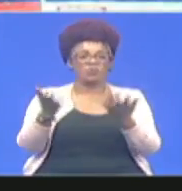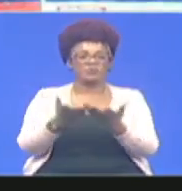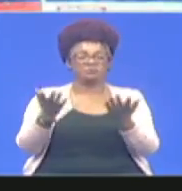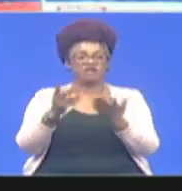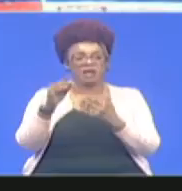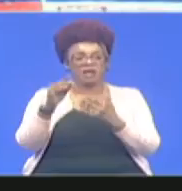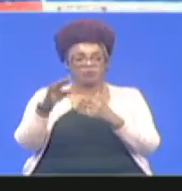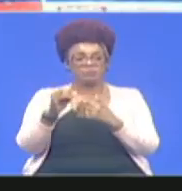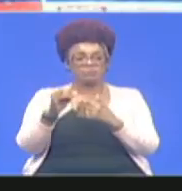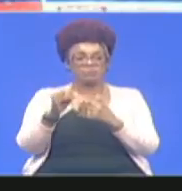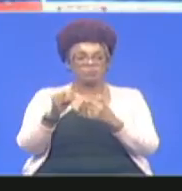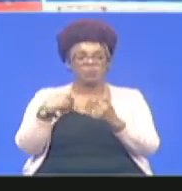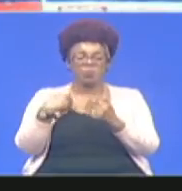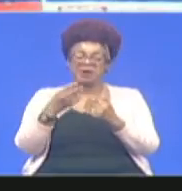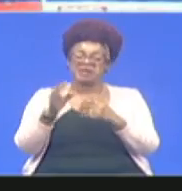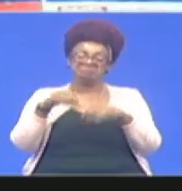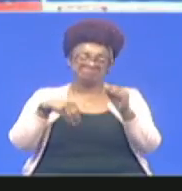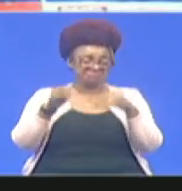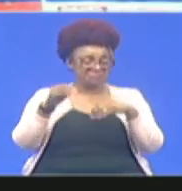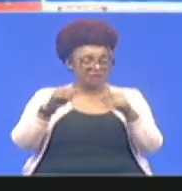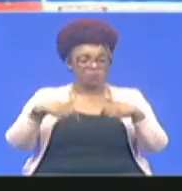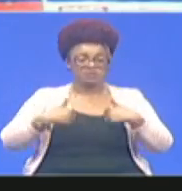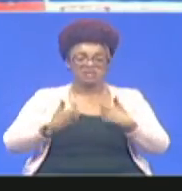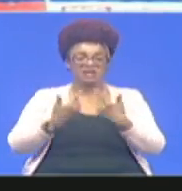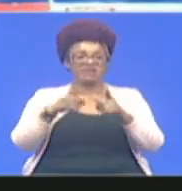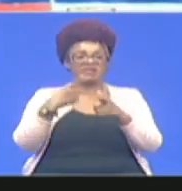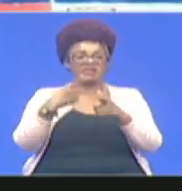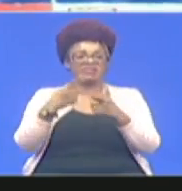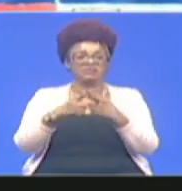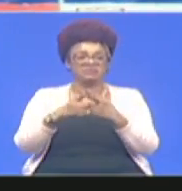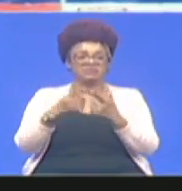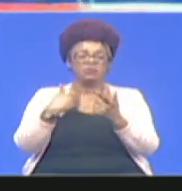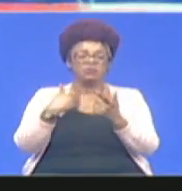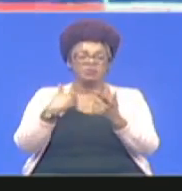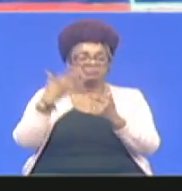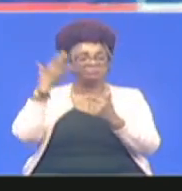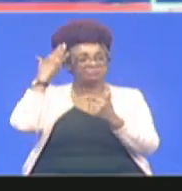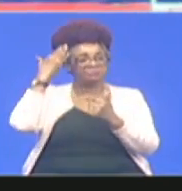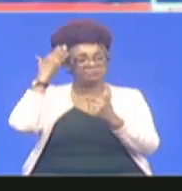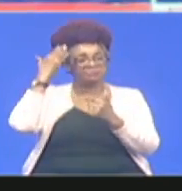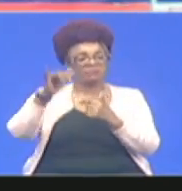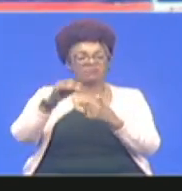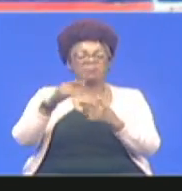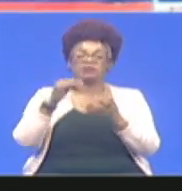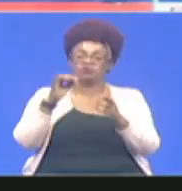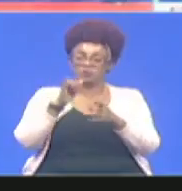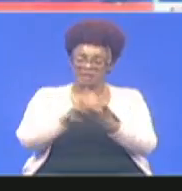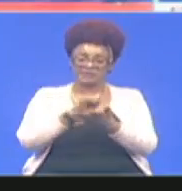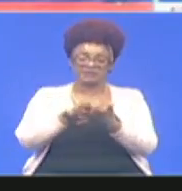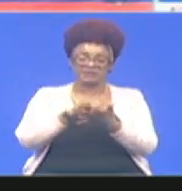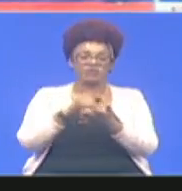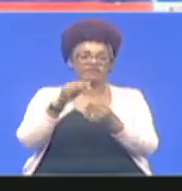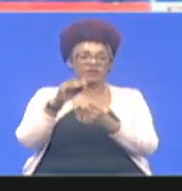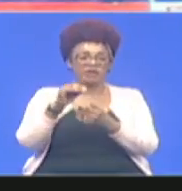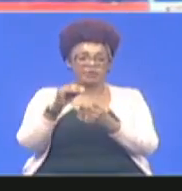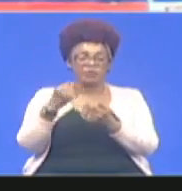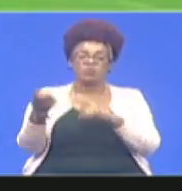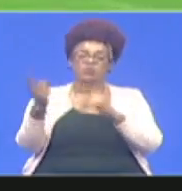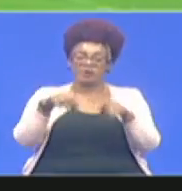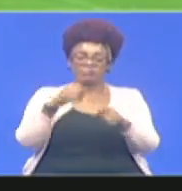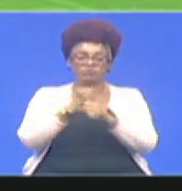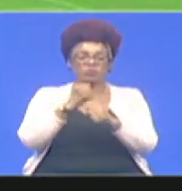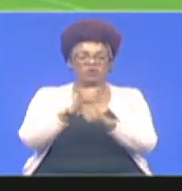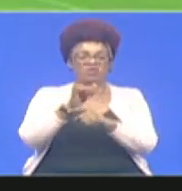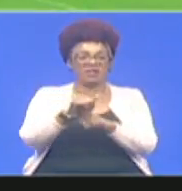We just have to reorganize ourselves, and the small mistakes that maybe we've been doing and conceding goals, we just have to work on them.